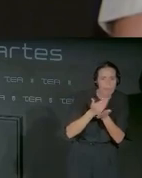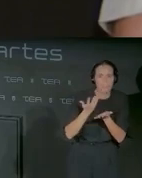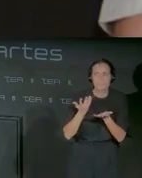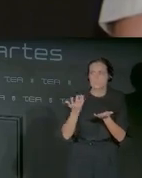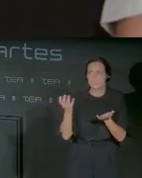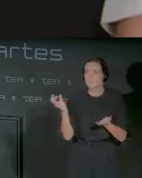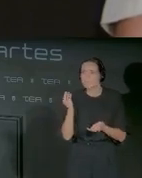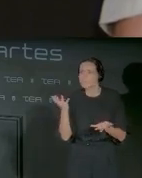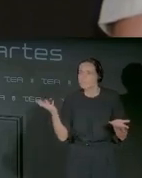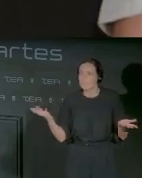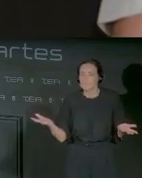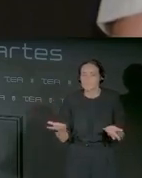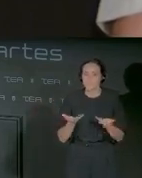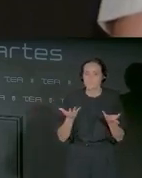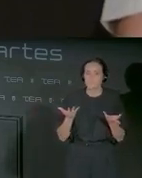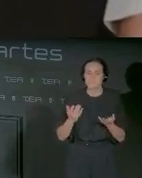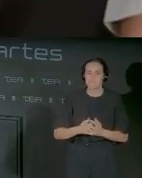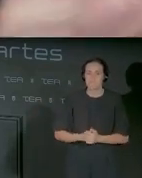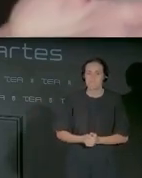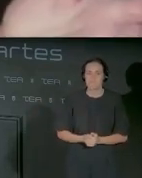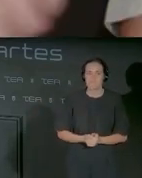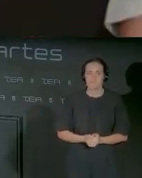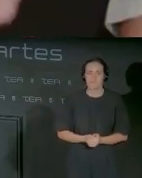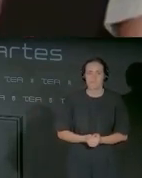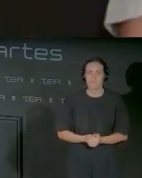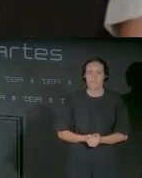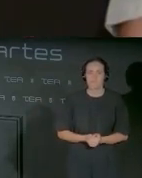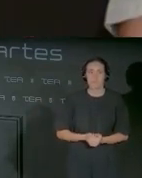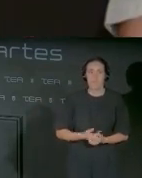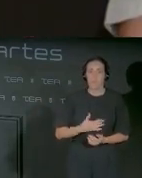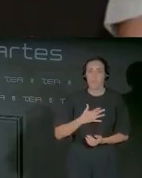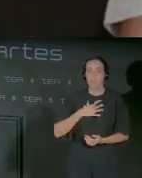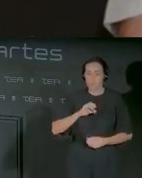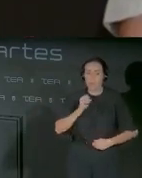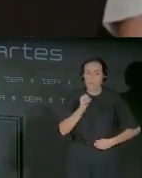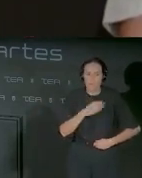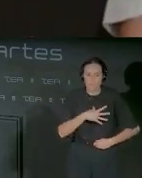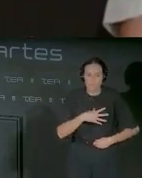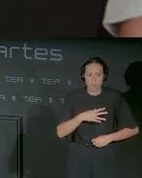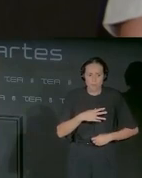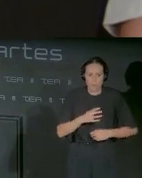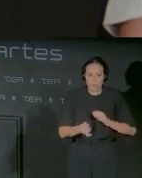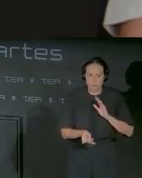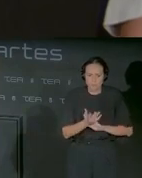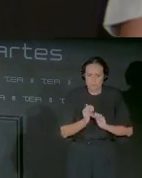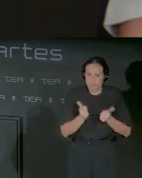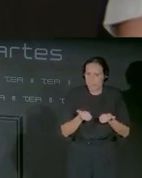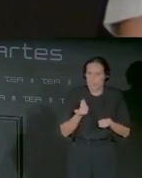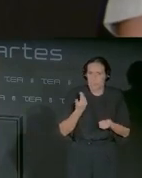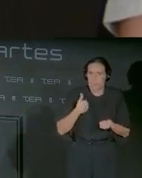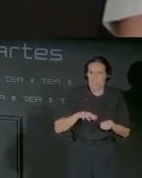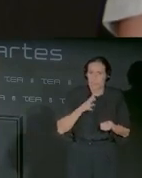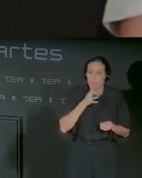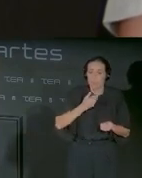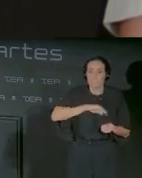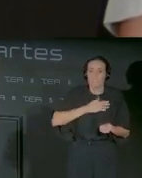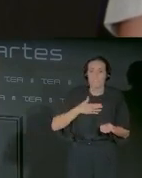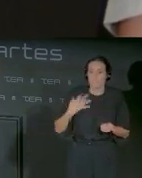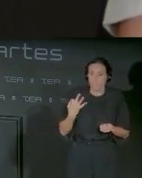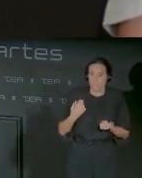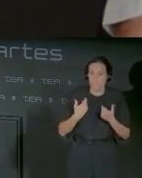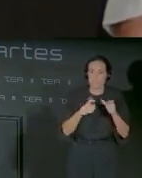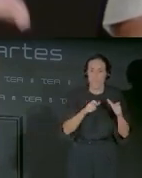and you redistribute to the independent sector, of video games, because the objective is to have independent companies and working for the diversity